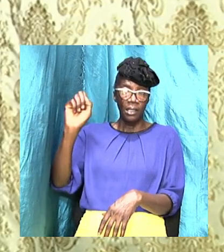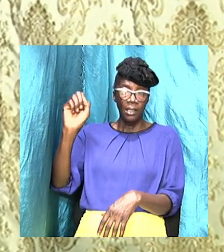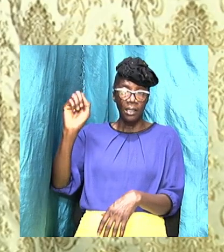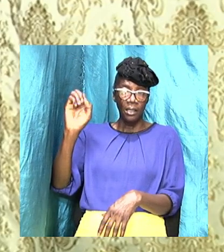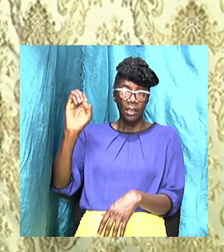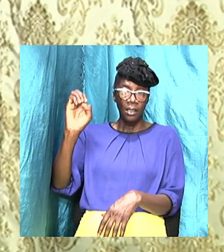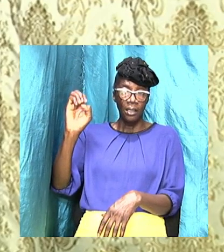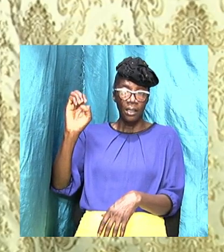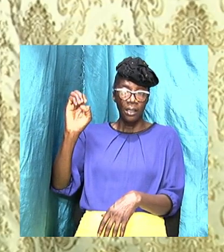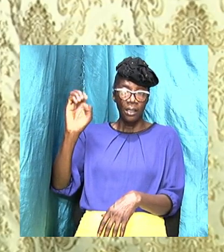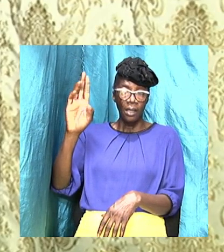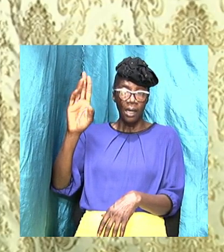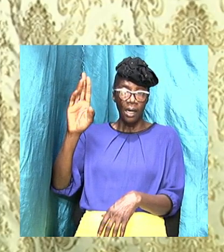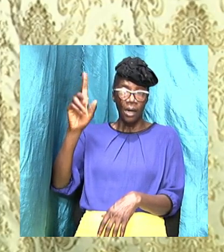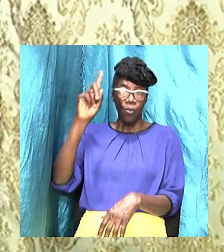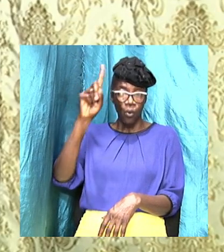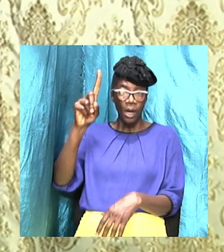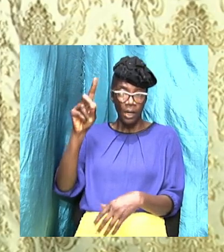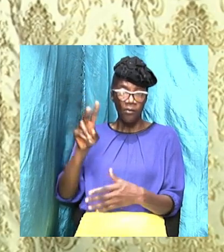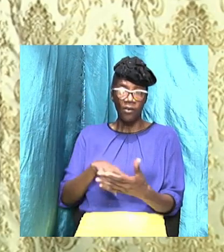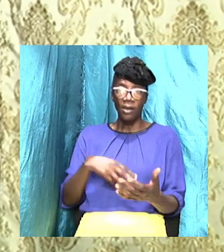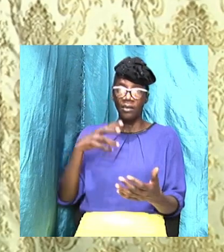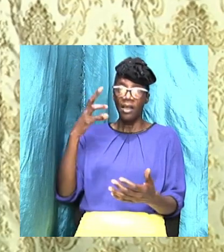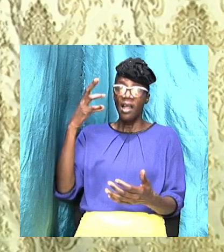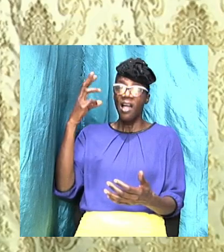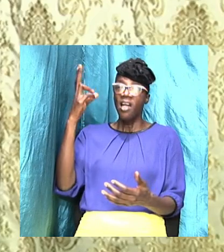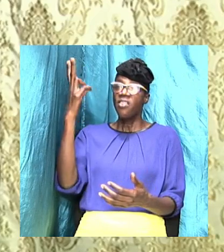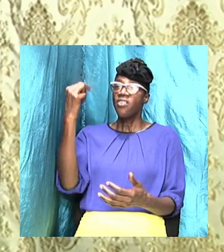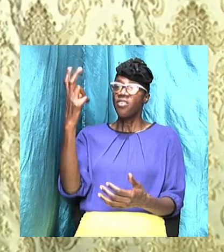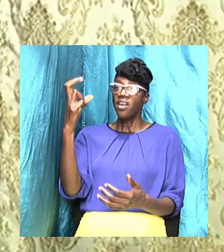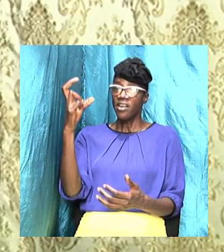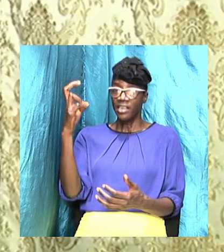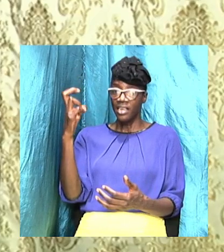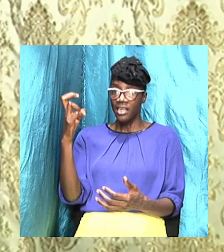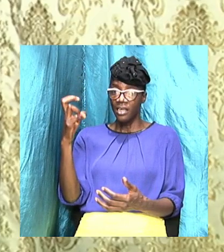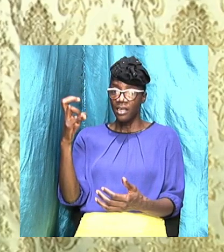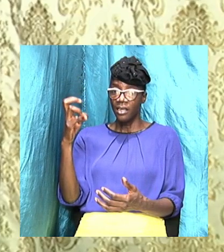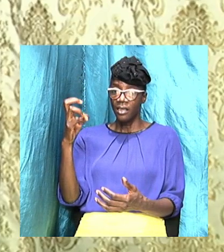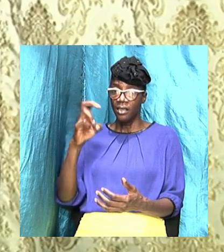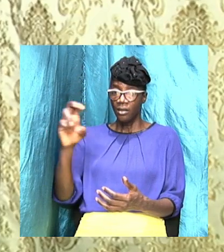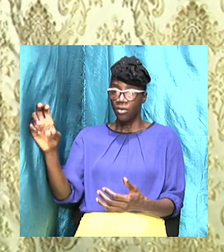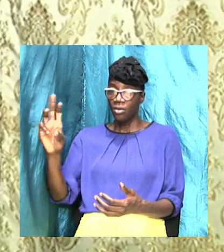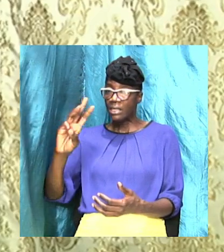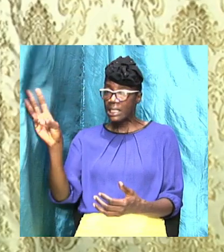13 to 16. Amen. And let us look at that one.